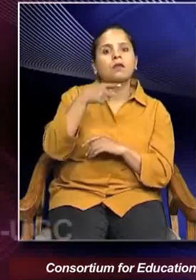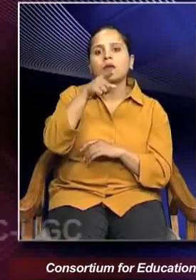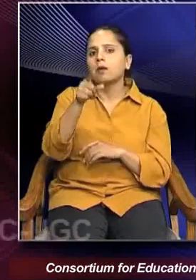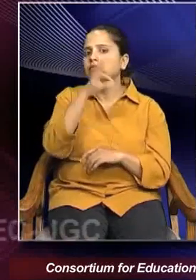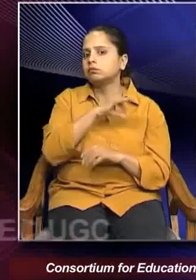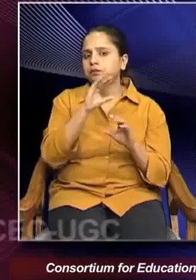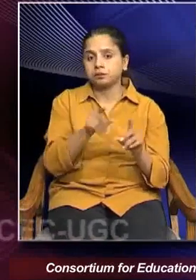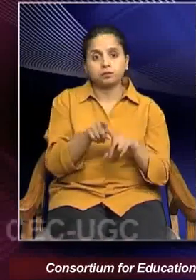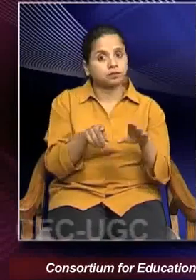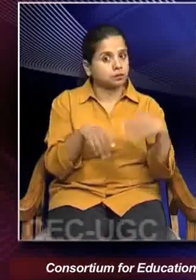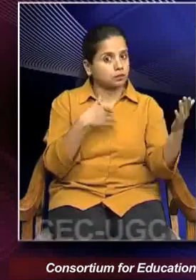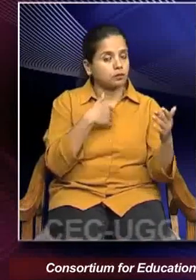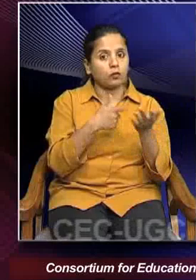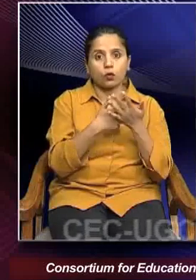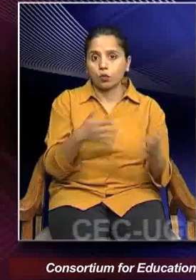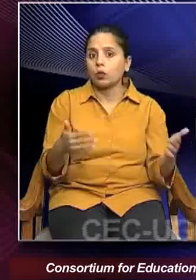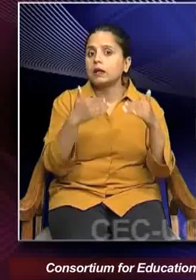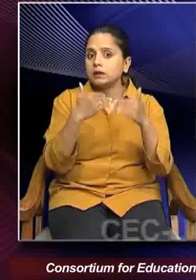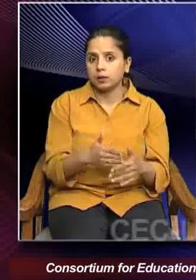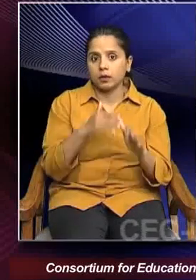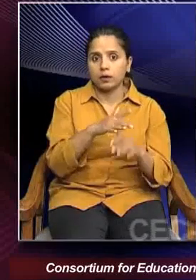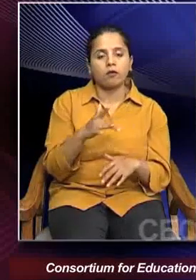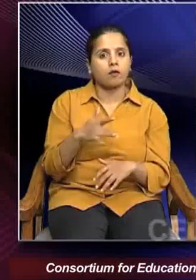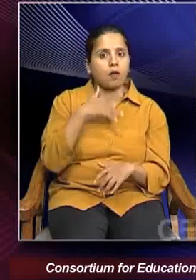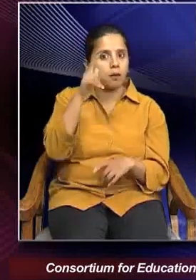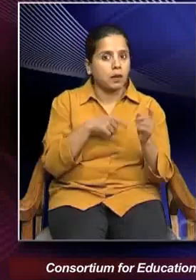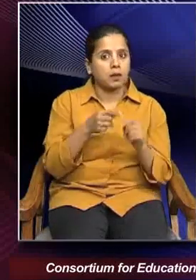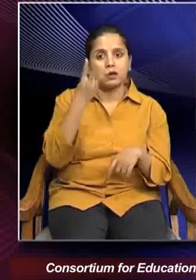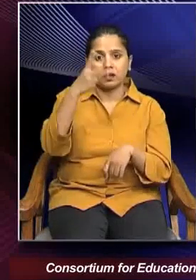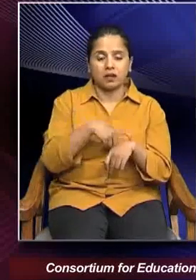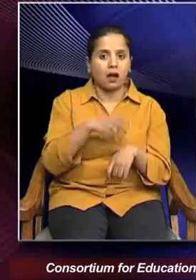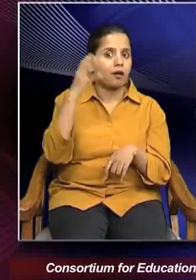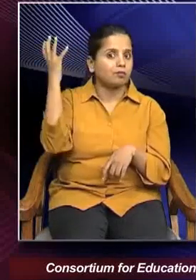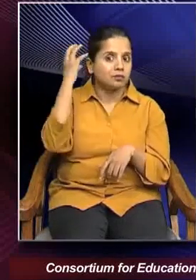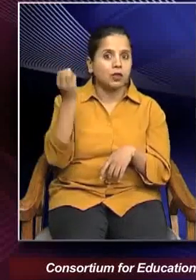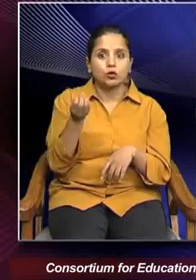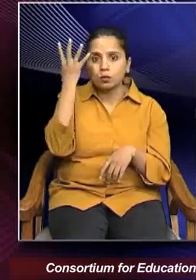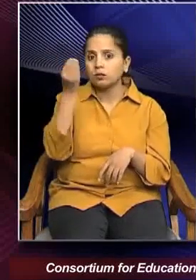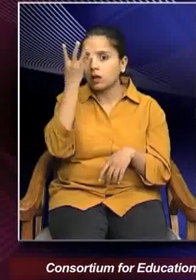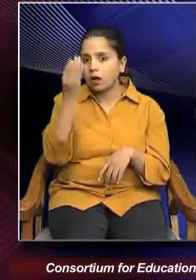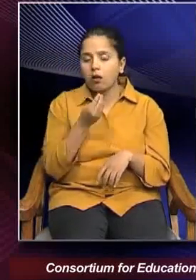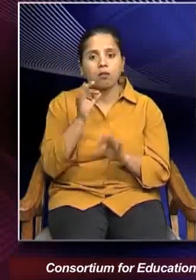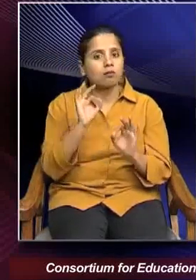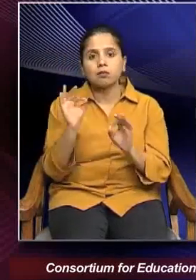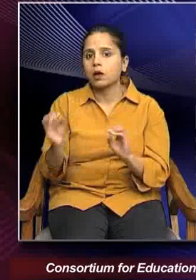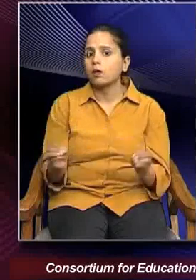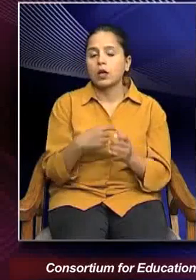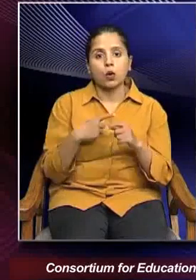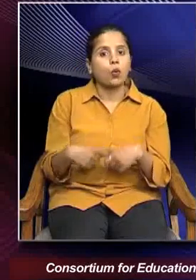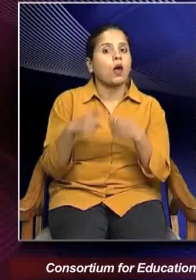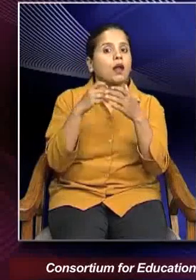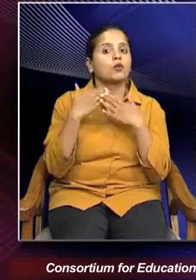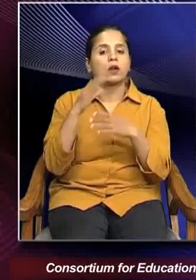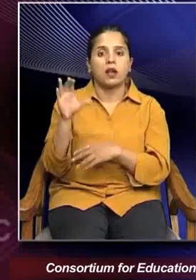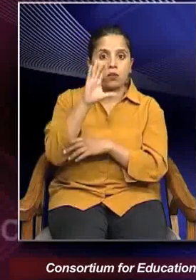wherein we have limited resources to properly feed people 3 times a day. We don't have enough resources to invest in quality education and